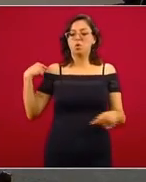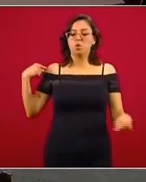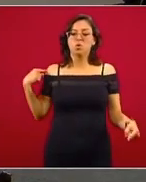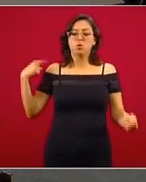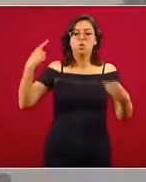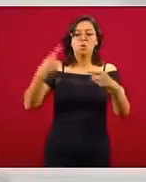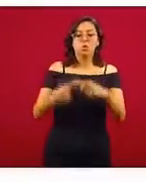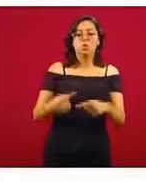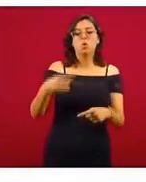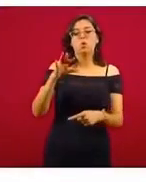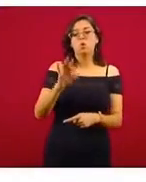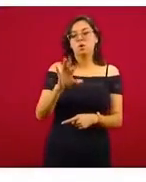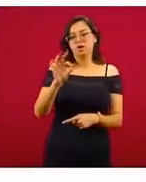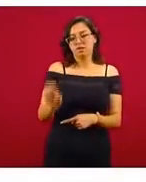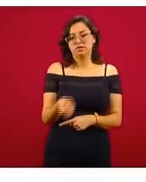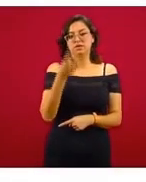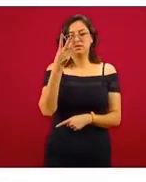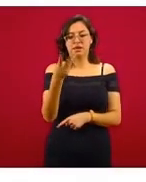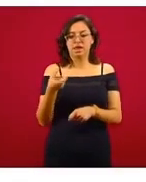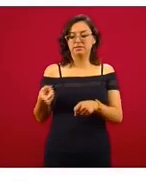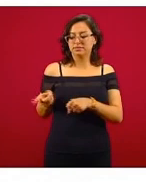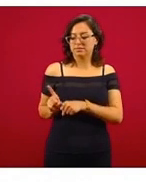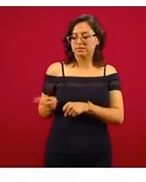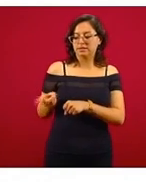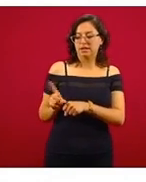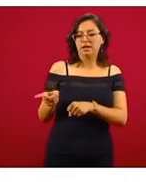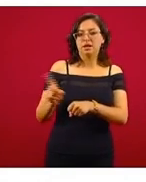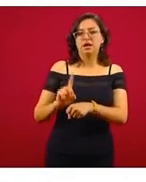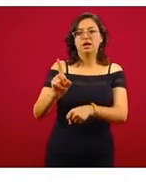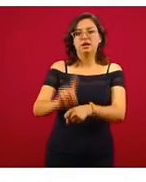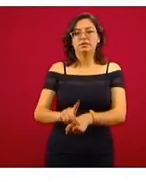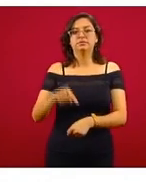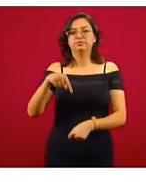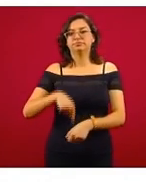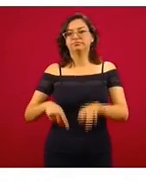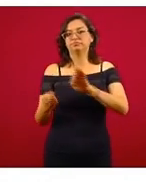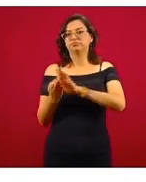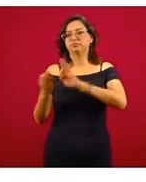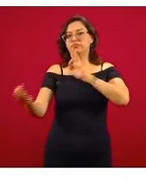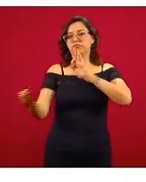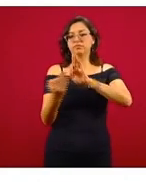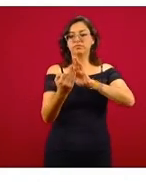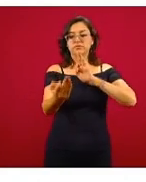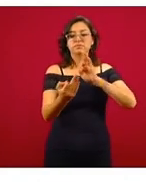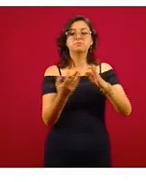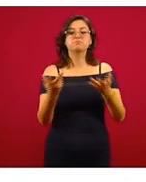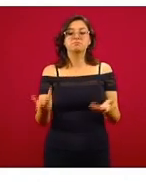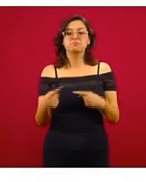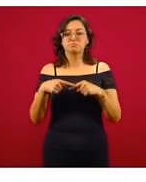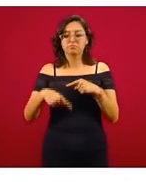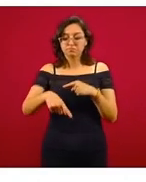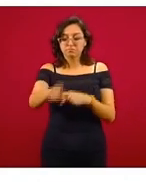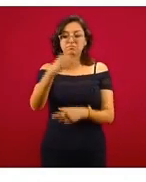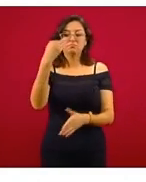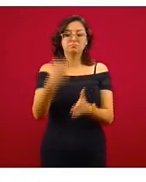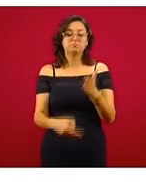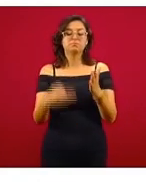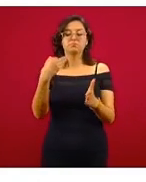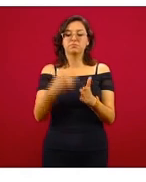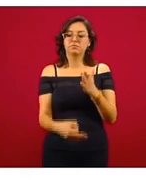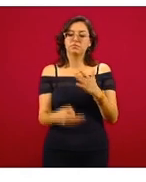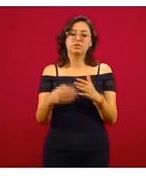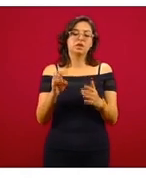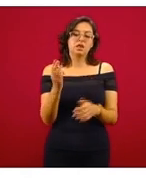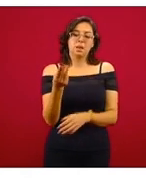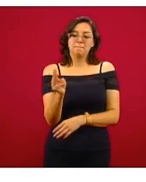43 We de are la at Jornada day Nacional 43 de of the Sana National Distancia. Safe Distance Nos queda campaign. todavía We prácticamente still todo lo have que 60. resta